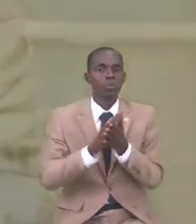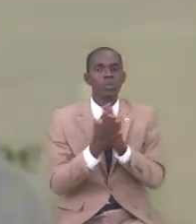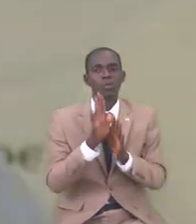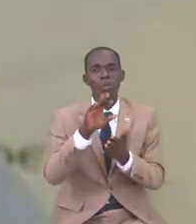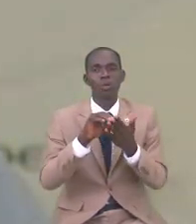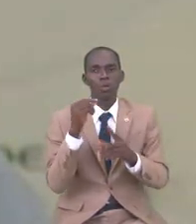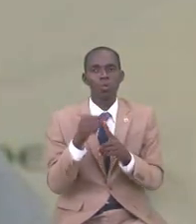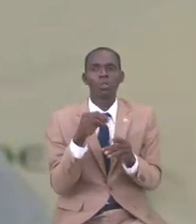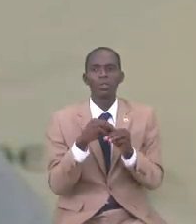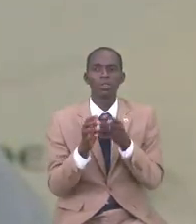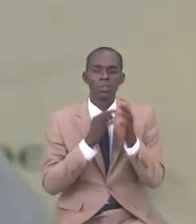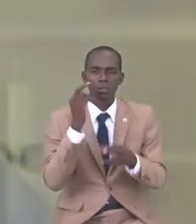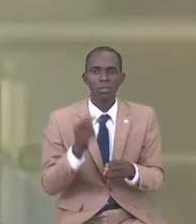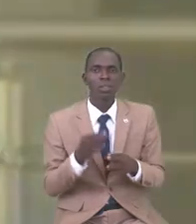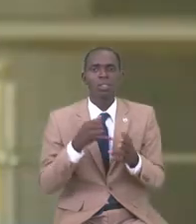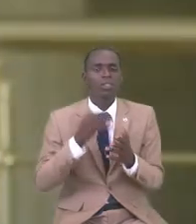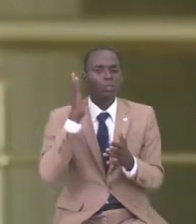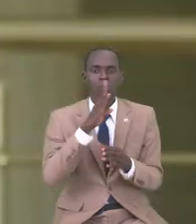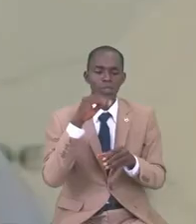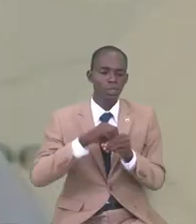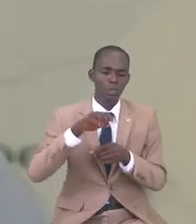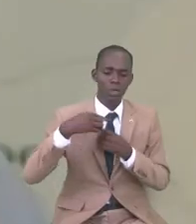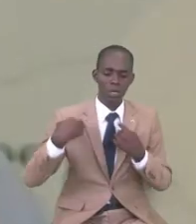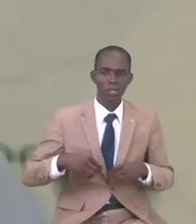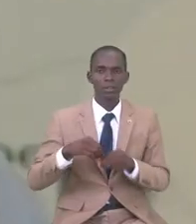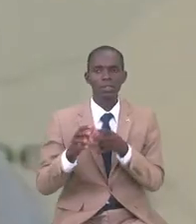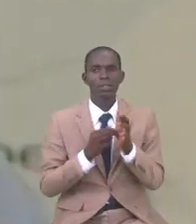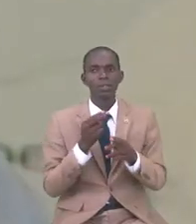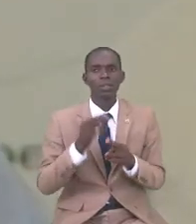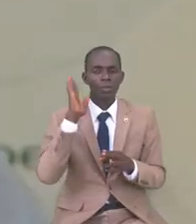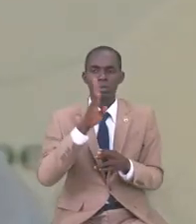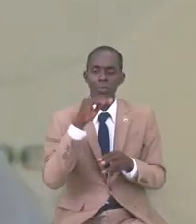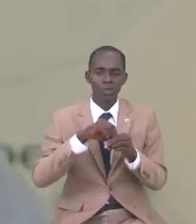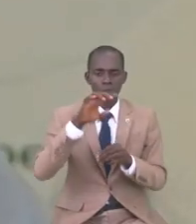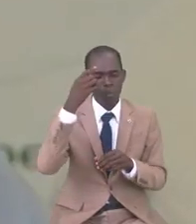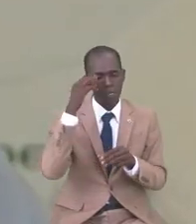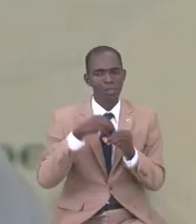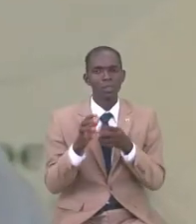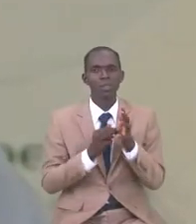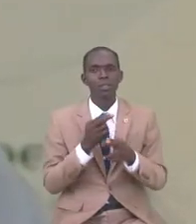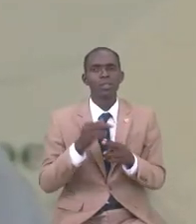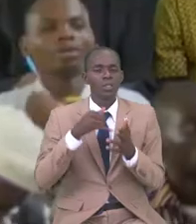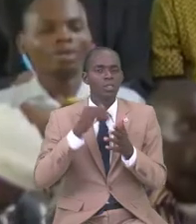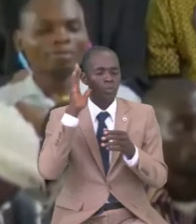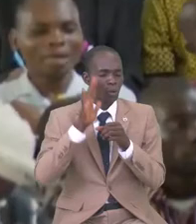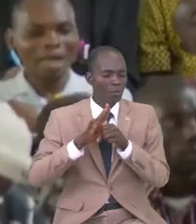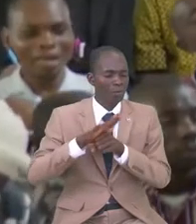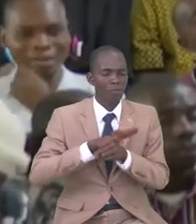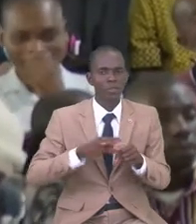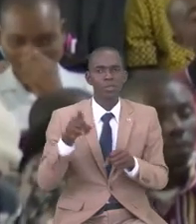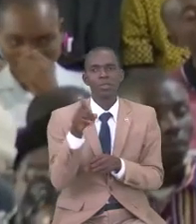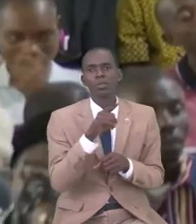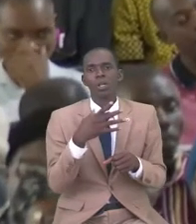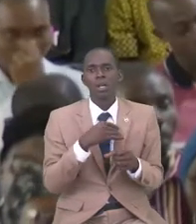word. Amen. It will be in your heart. Amen. It will be in your mind. Amen. It will saturate you. And when